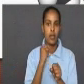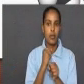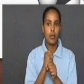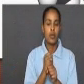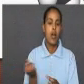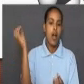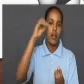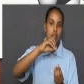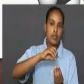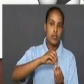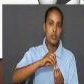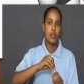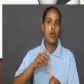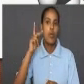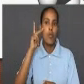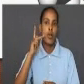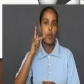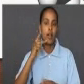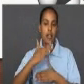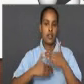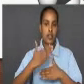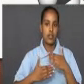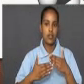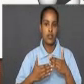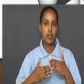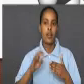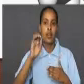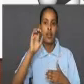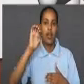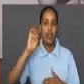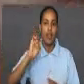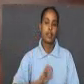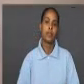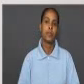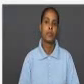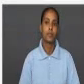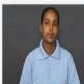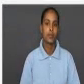the addition polymerization of ethylene.